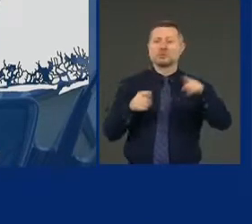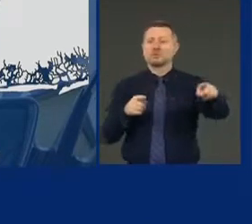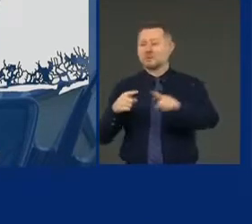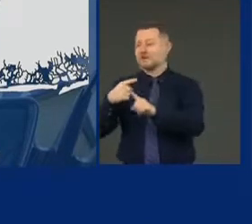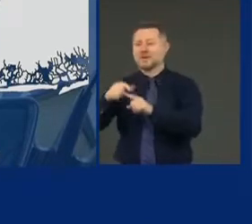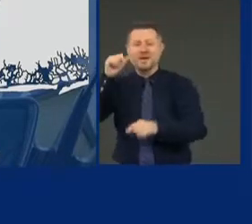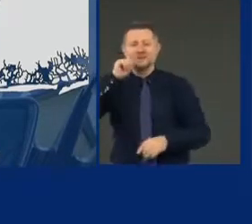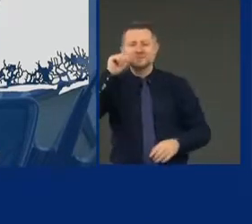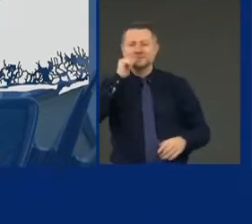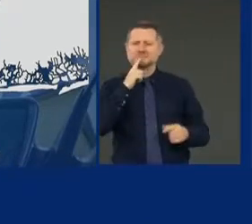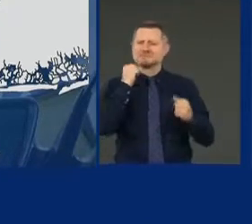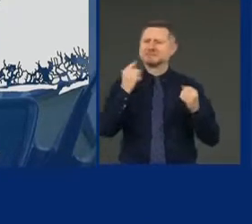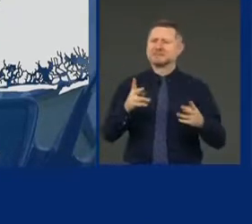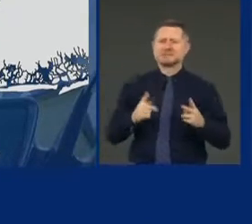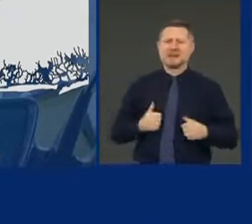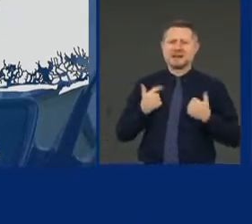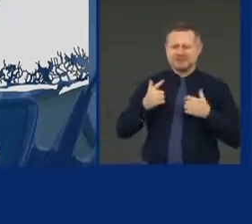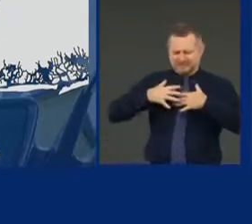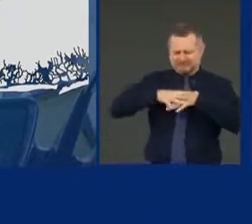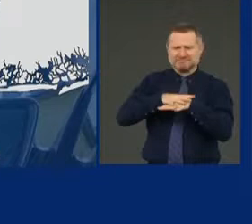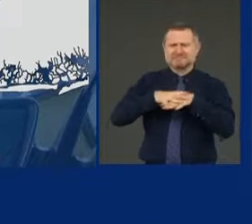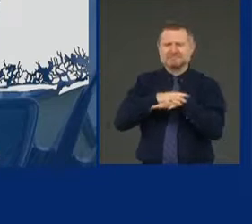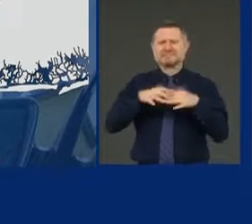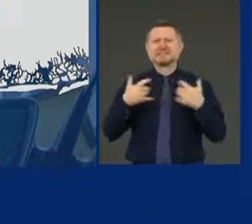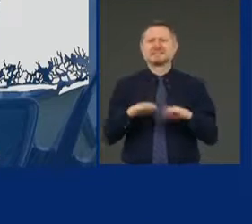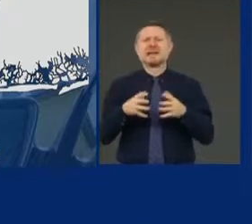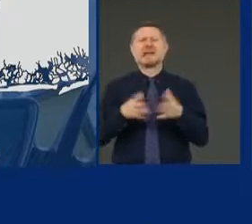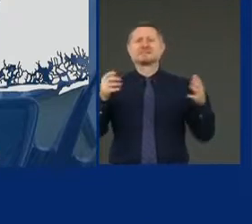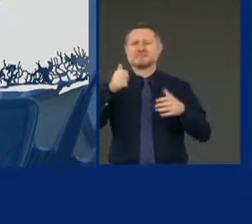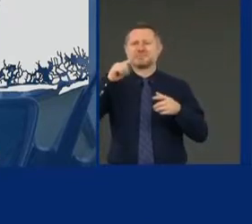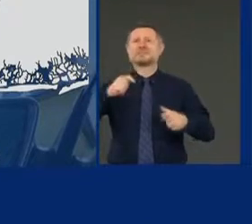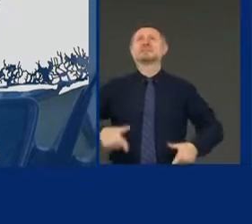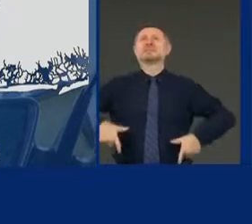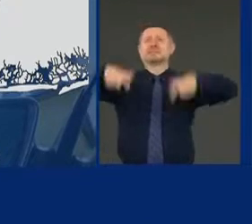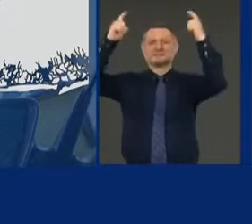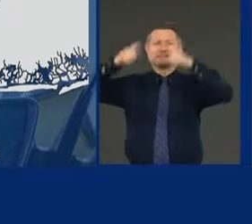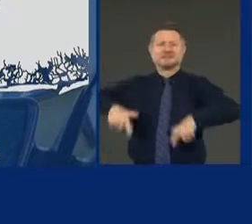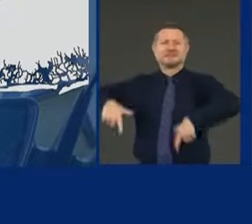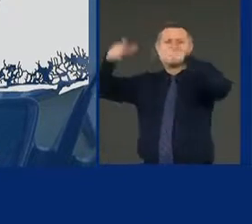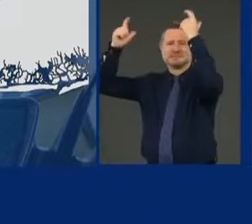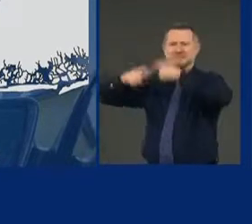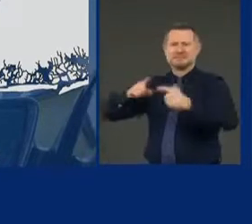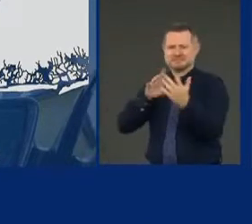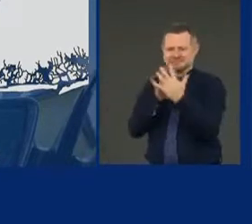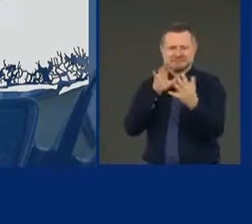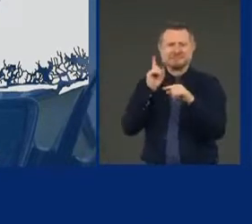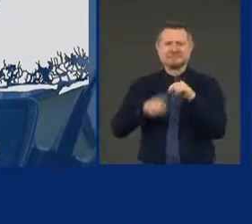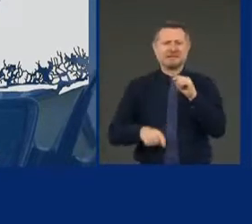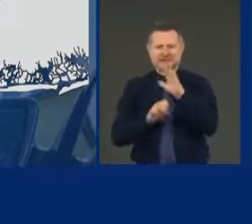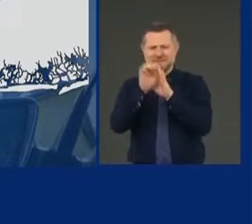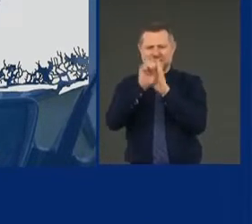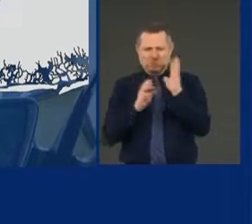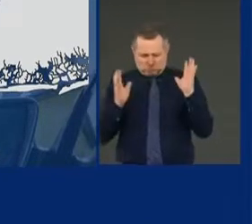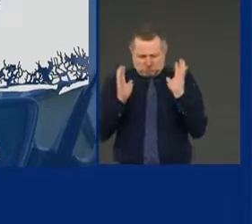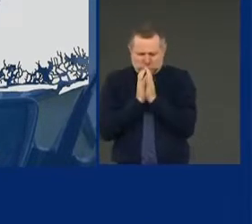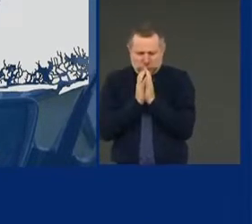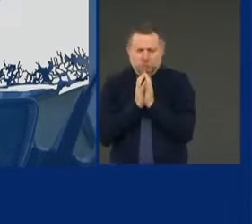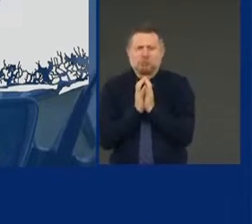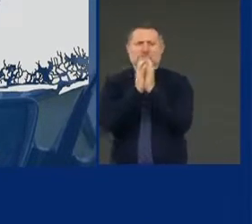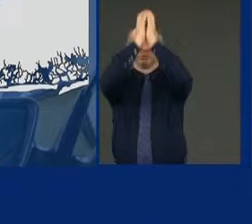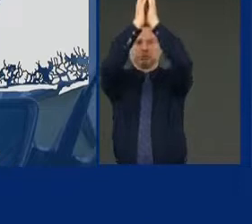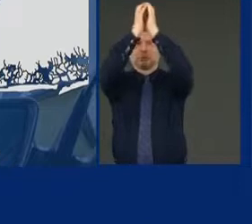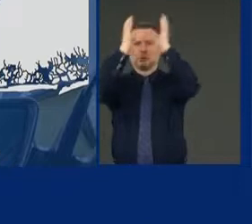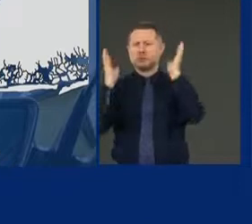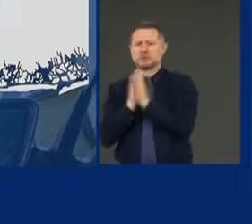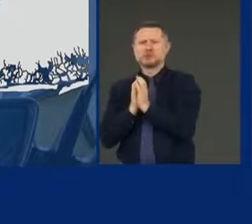one housing complex. You can't socially distance in an elevator in public housing. It